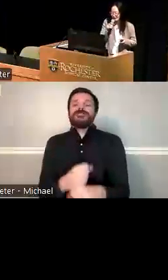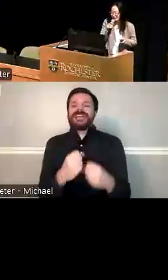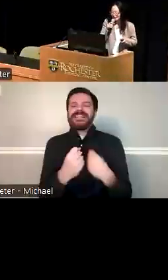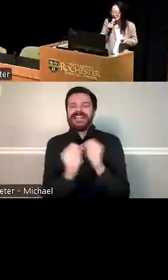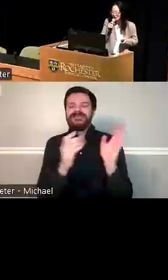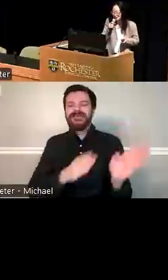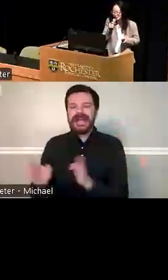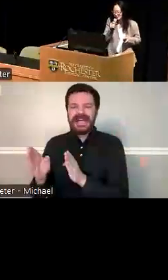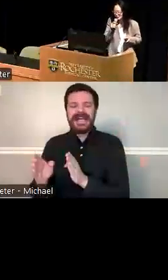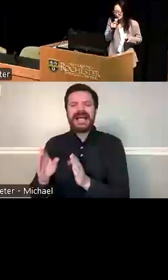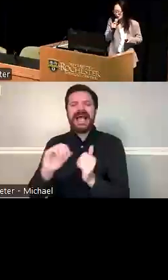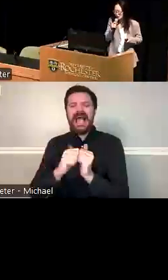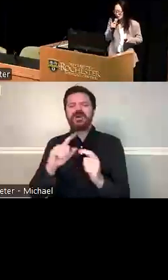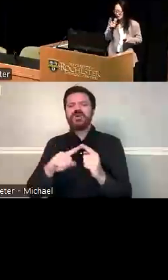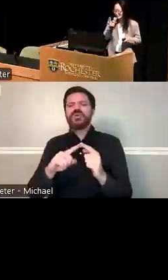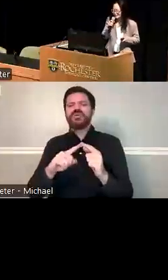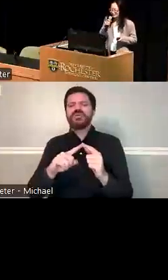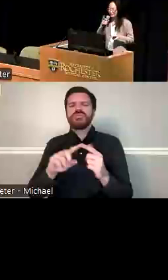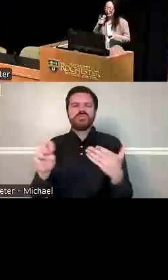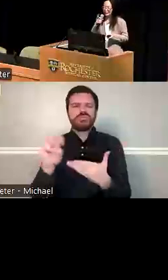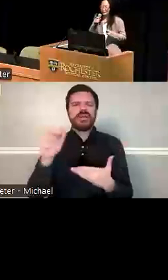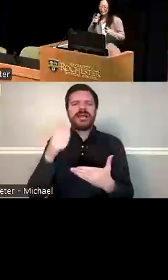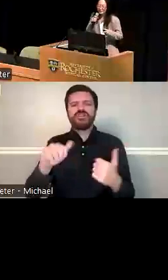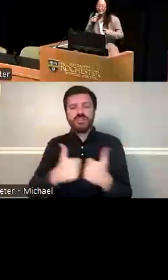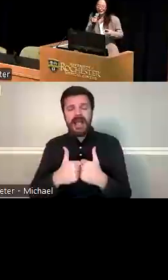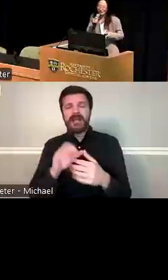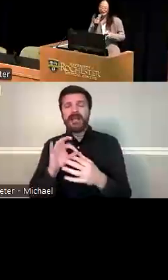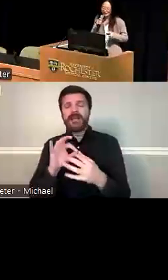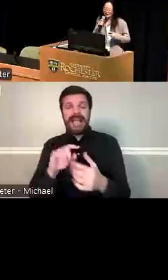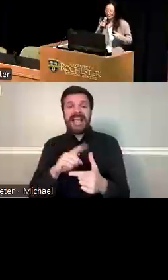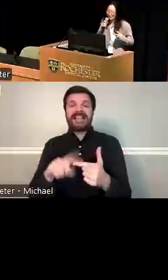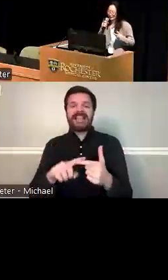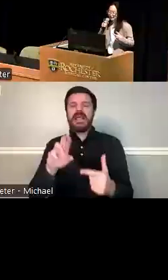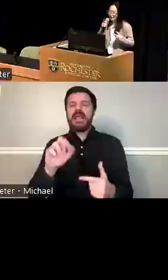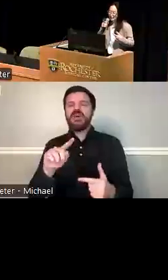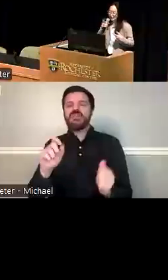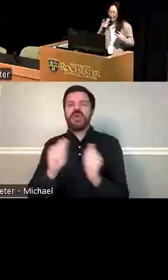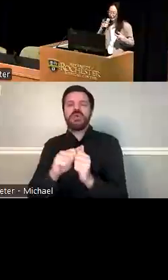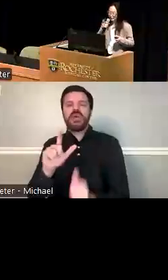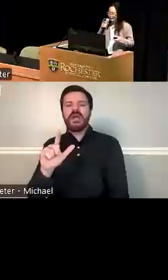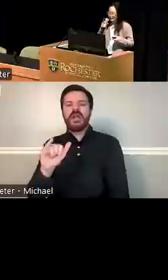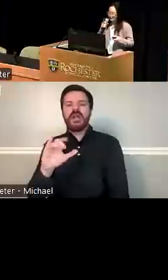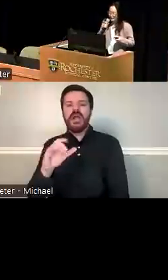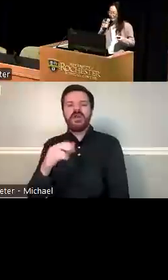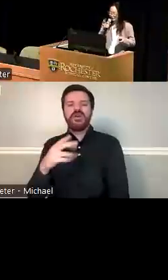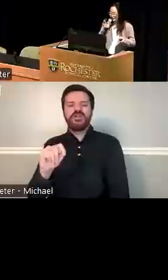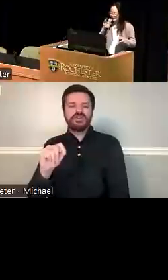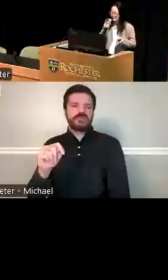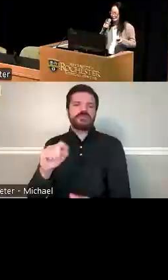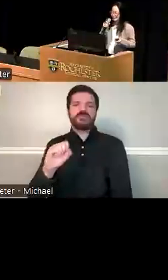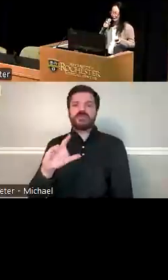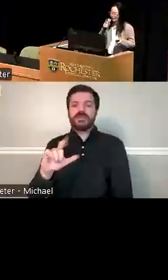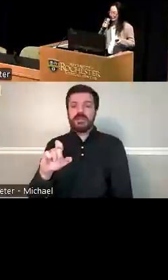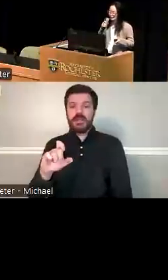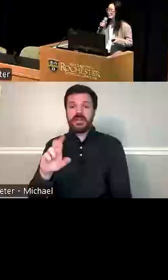navigating any challenges associated with safety planning, and rate them in the Likert scale. Did they make no attempt, make little